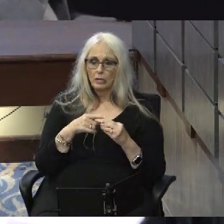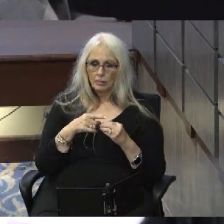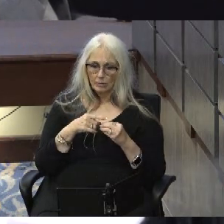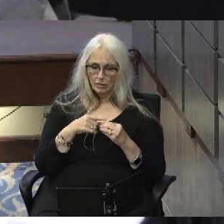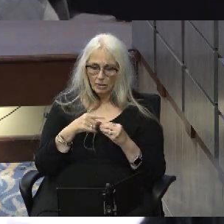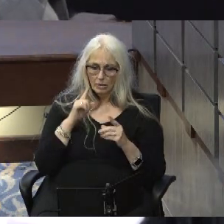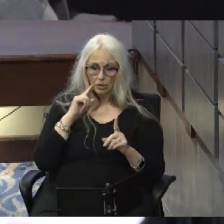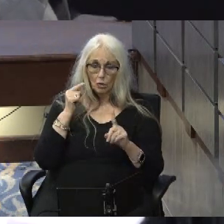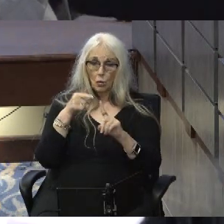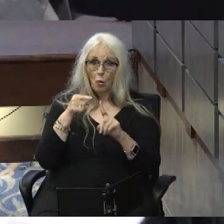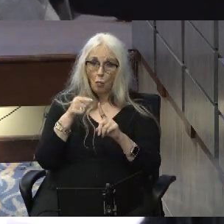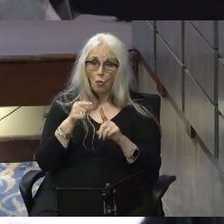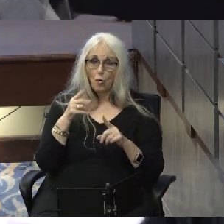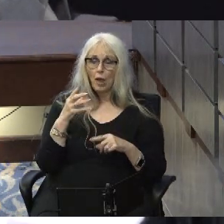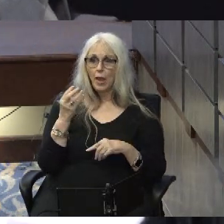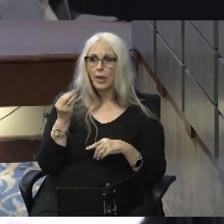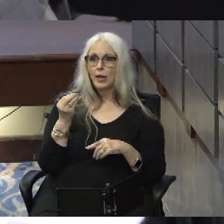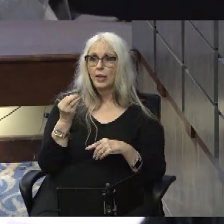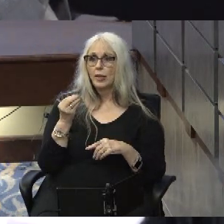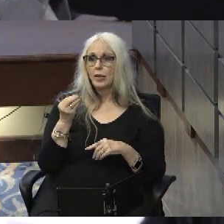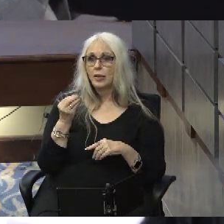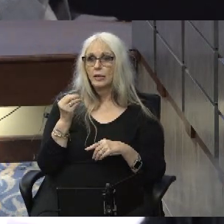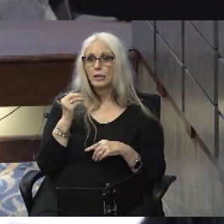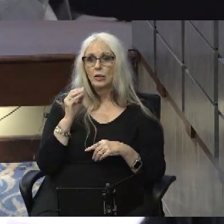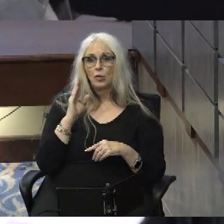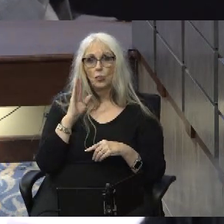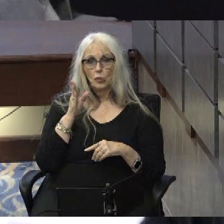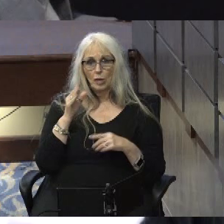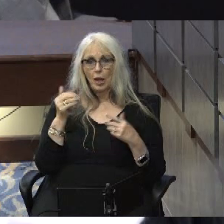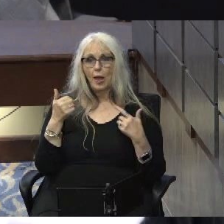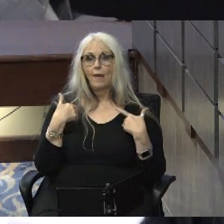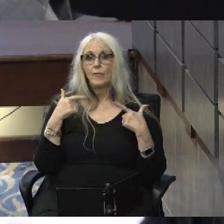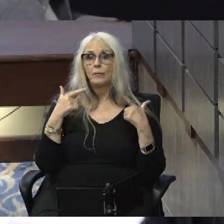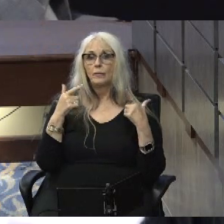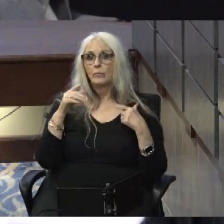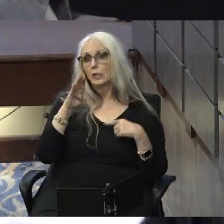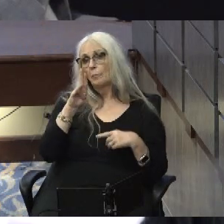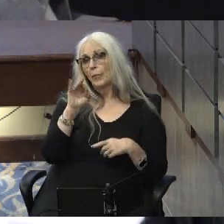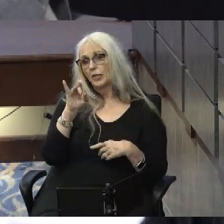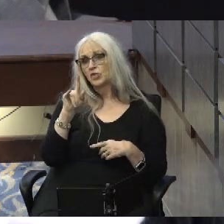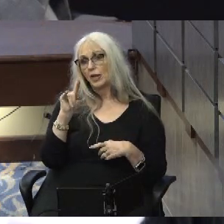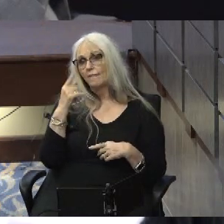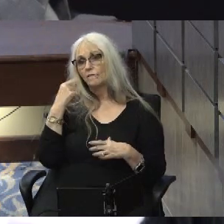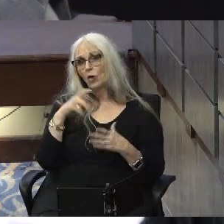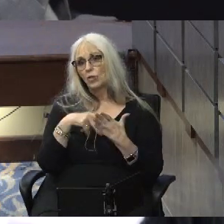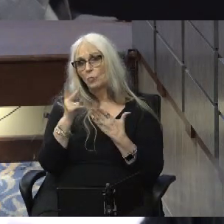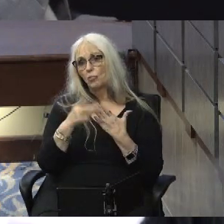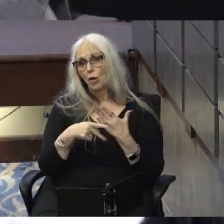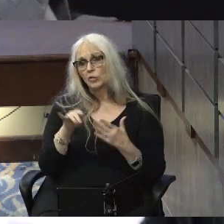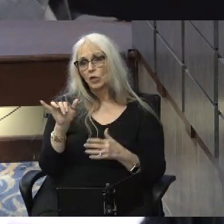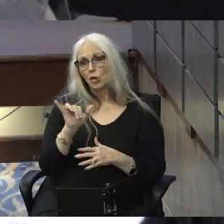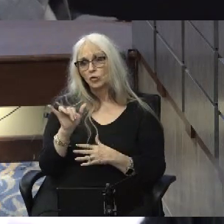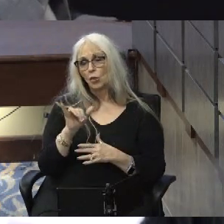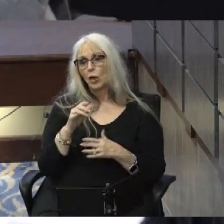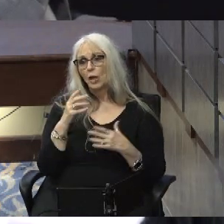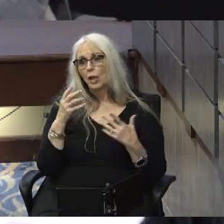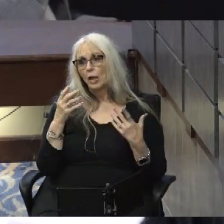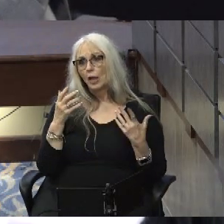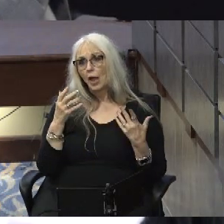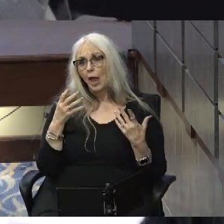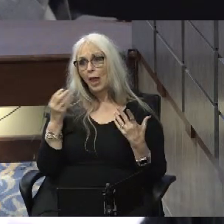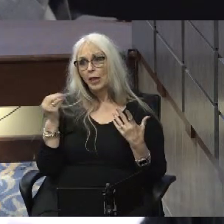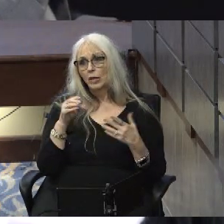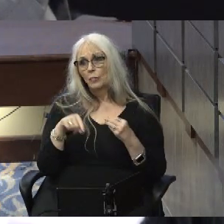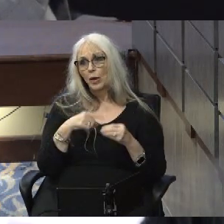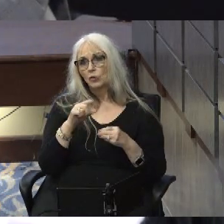goal. We also have the big, hairy, audacious budget for this project as well. We're looking at around